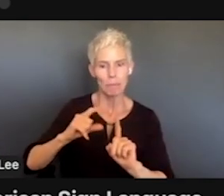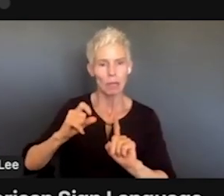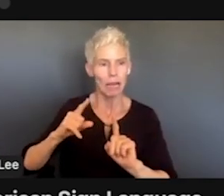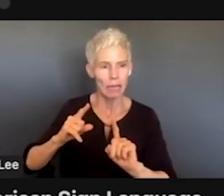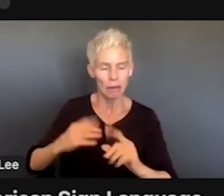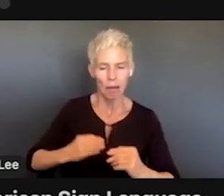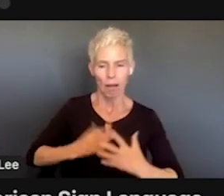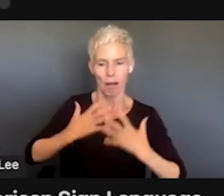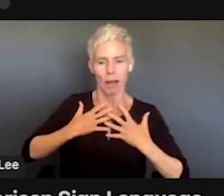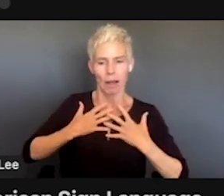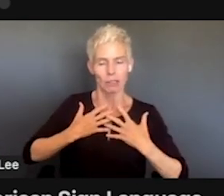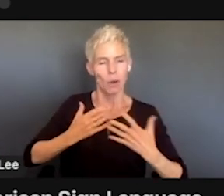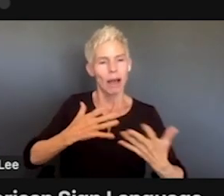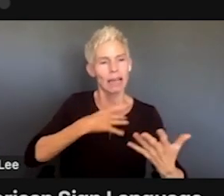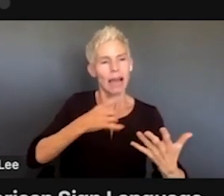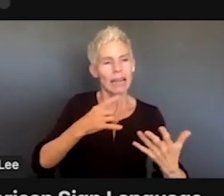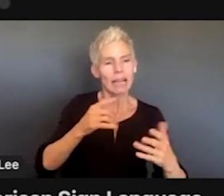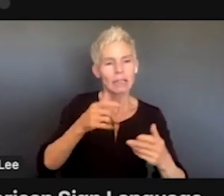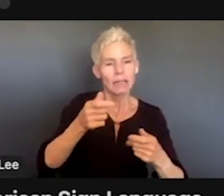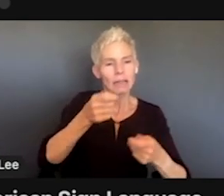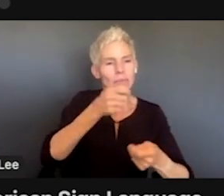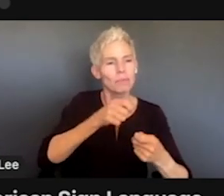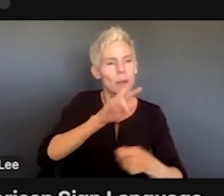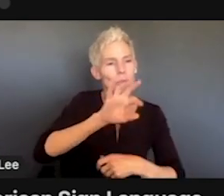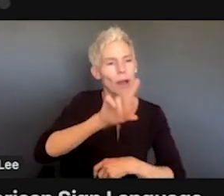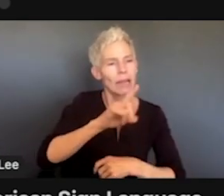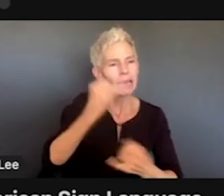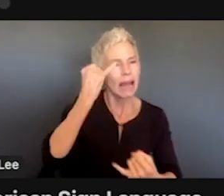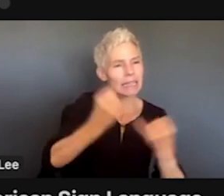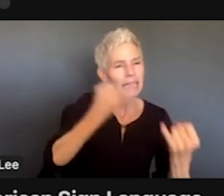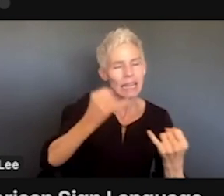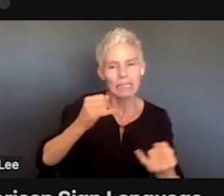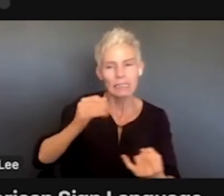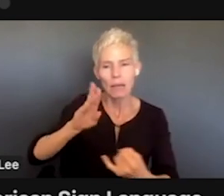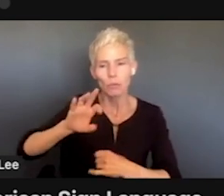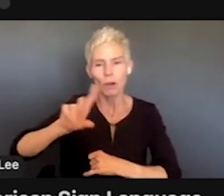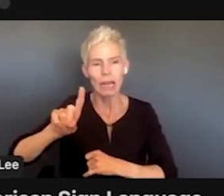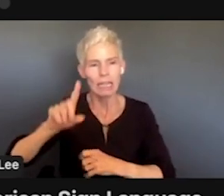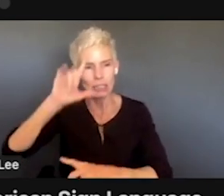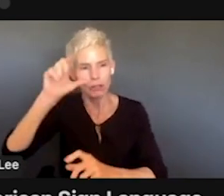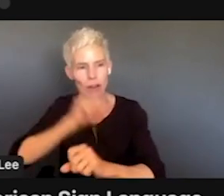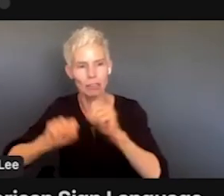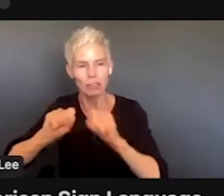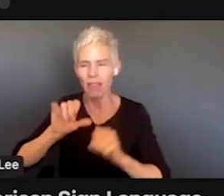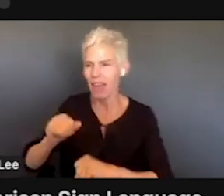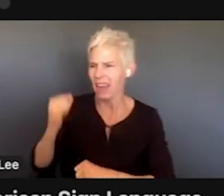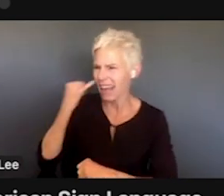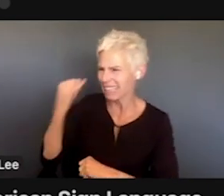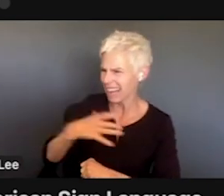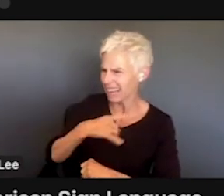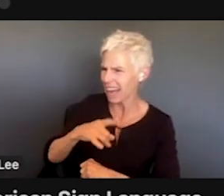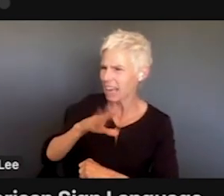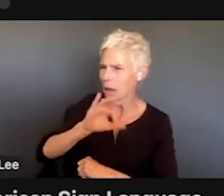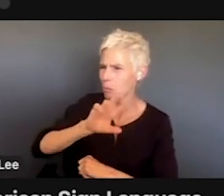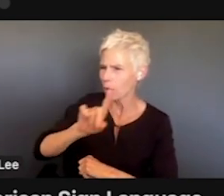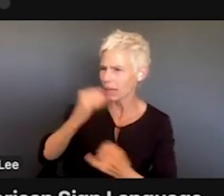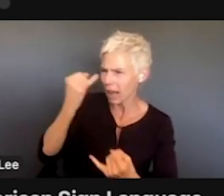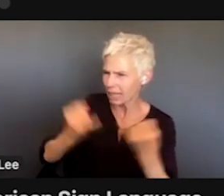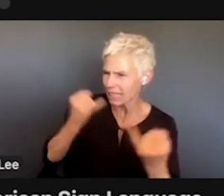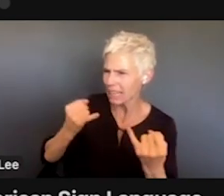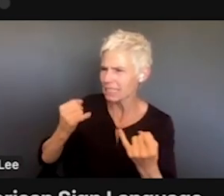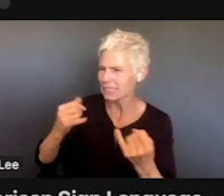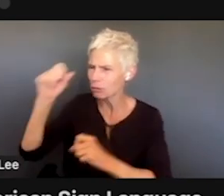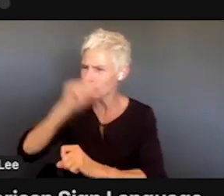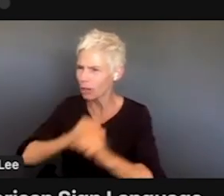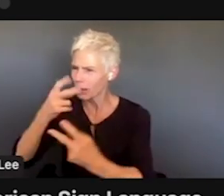strategies. So thank you. I love that language, Brian. Braided ideas, braided strategies. It reminds me a lot of the